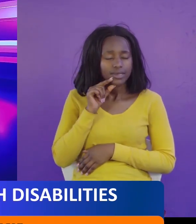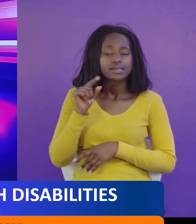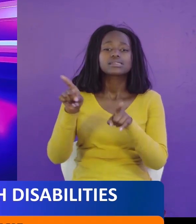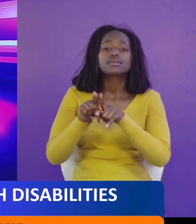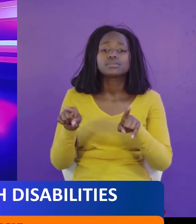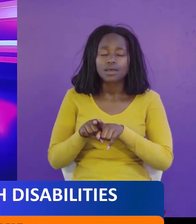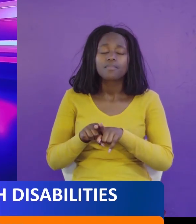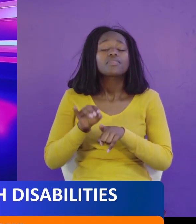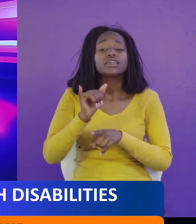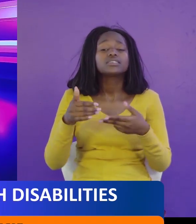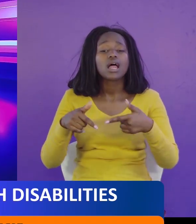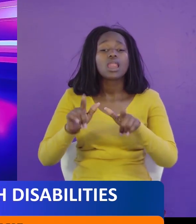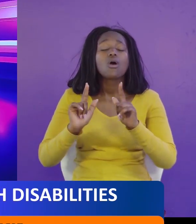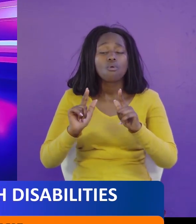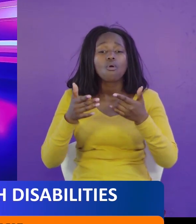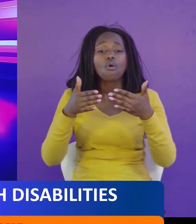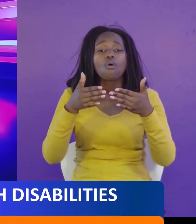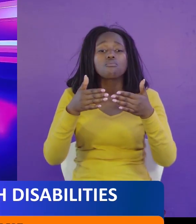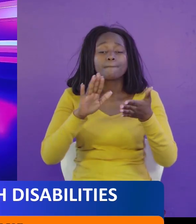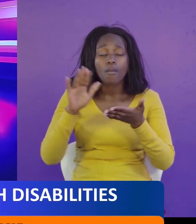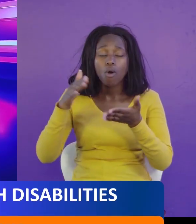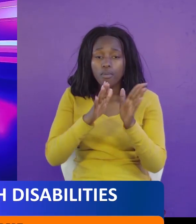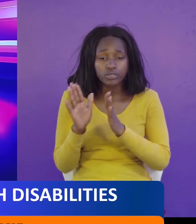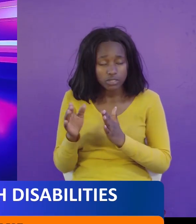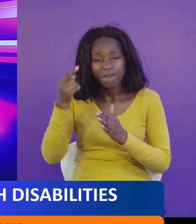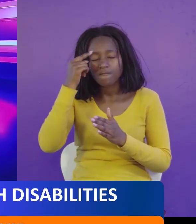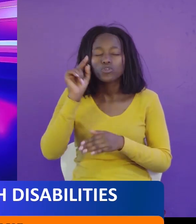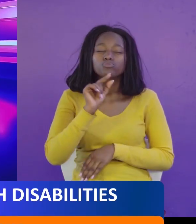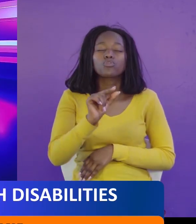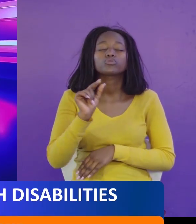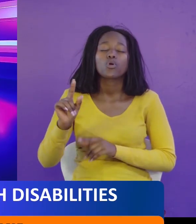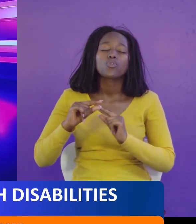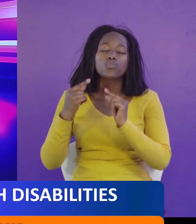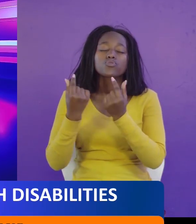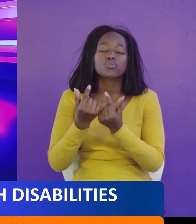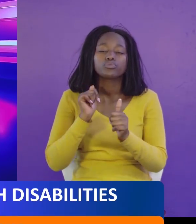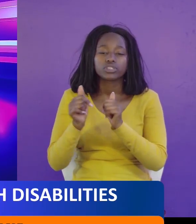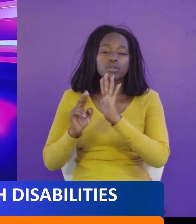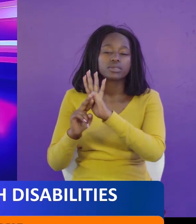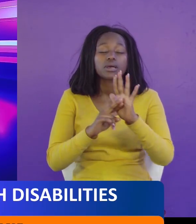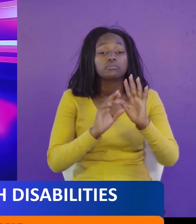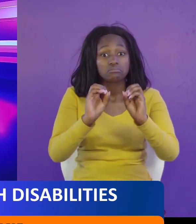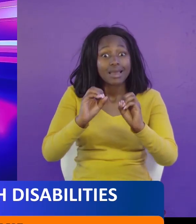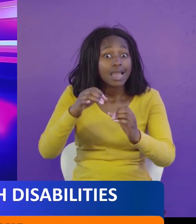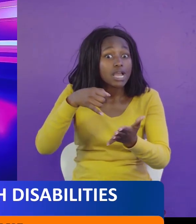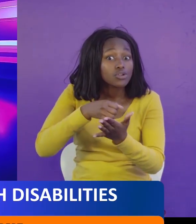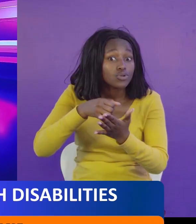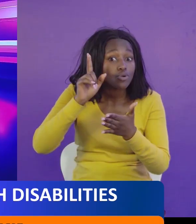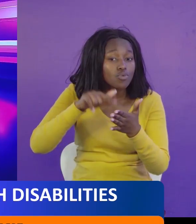pathways for wider inclusion of marginalized or underrepresented groups, including persons with